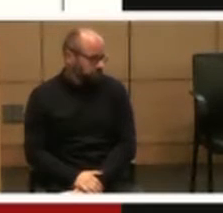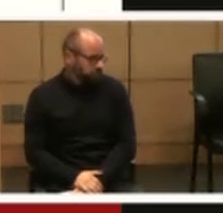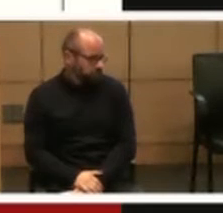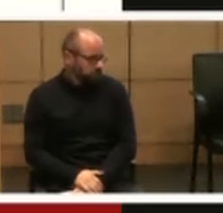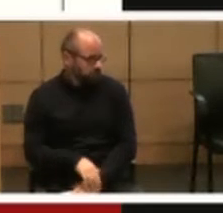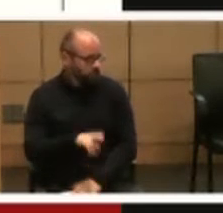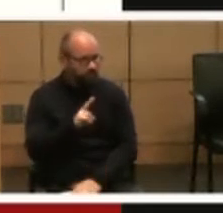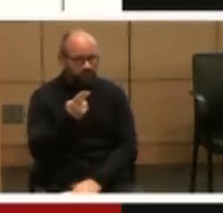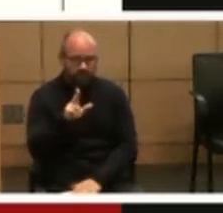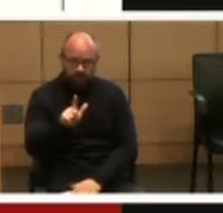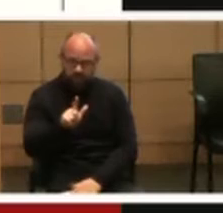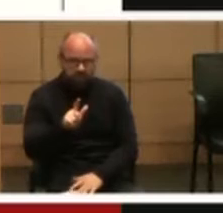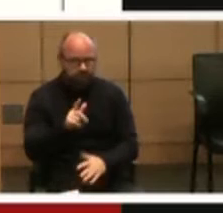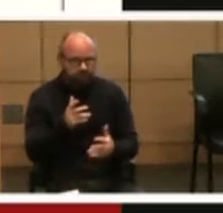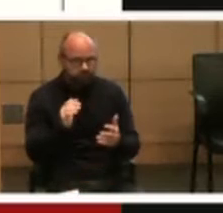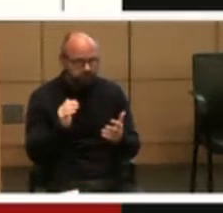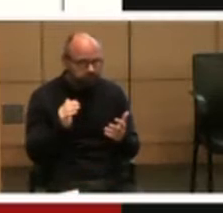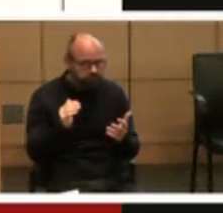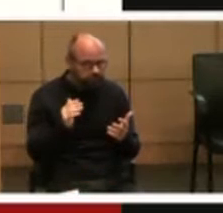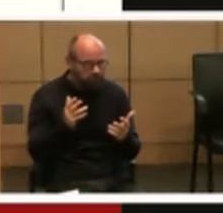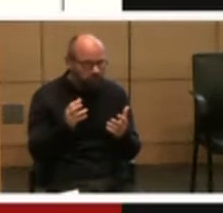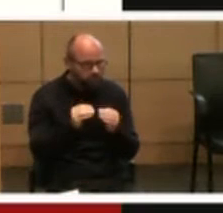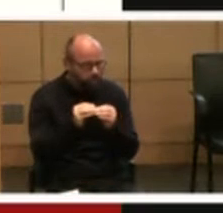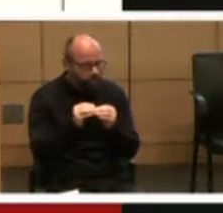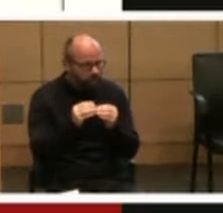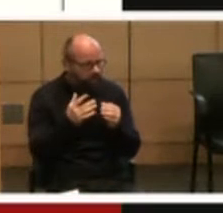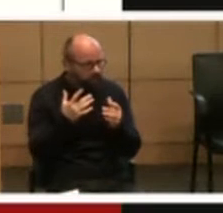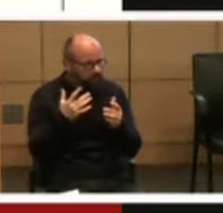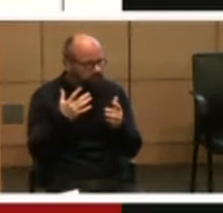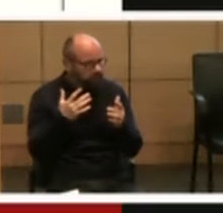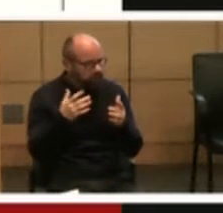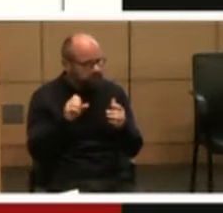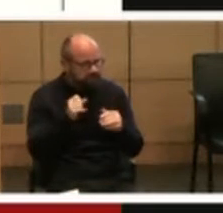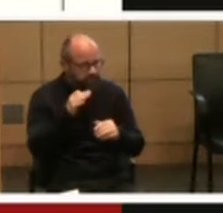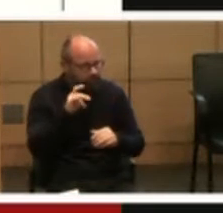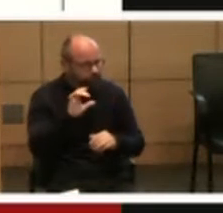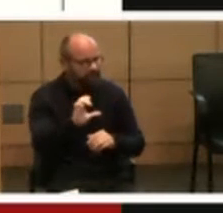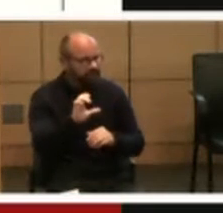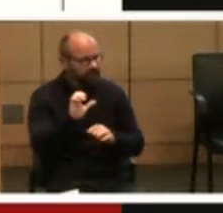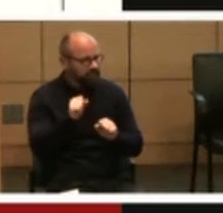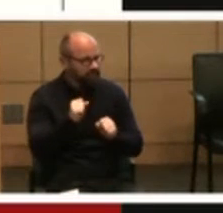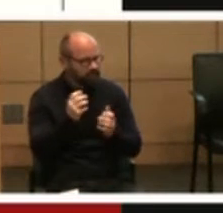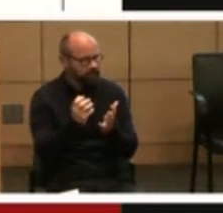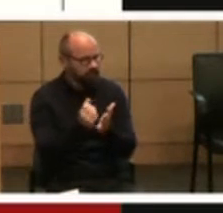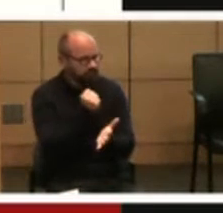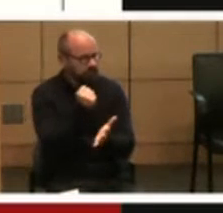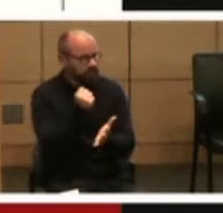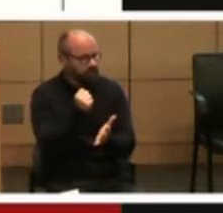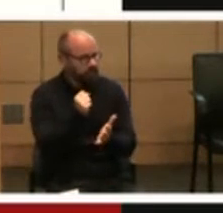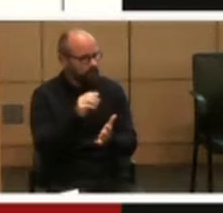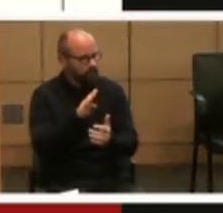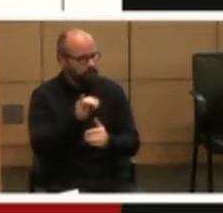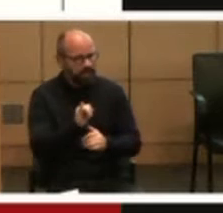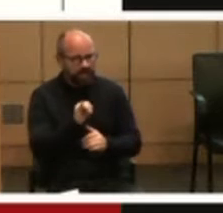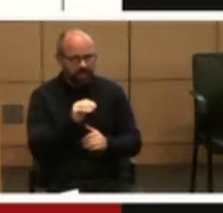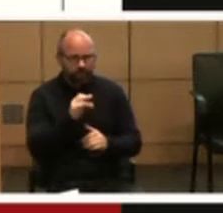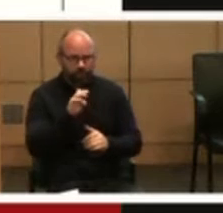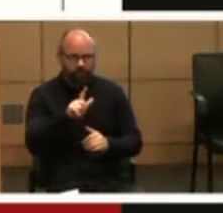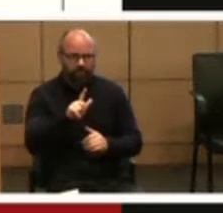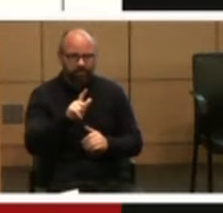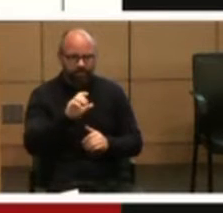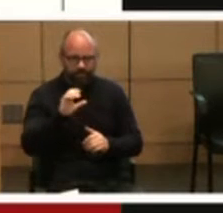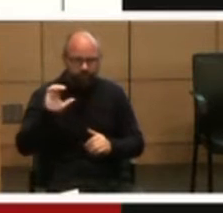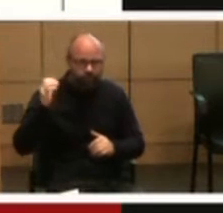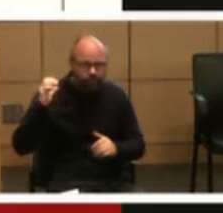that's because their hearing loss is more symmetric, and so they're actually able to make more use of those binaural cues that Dr. Leibold was talking